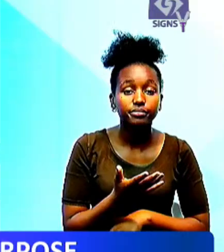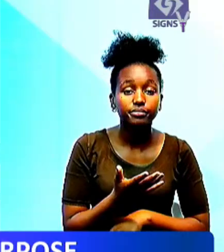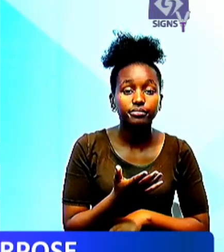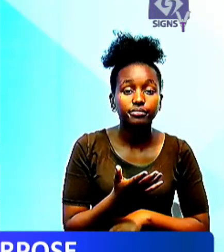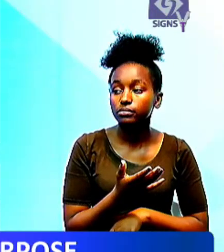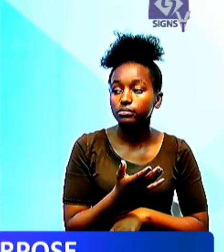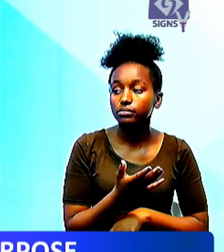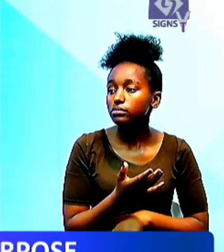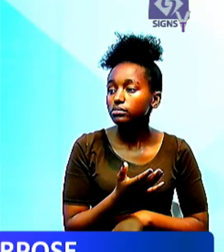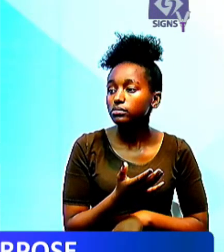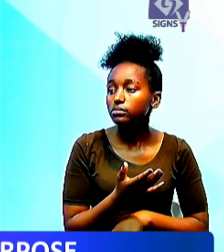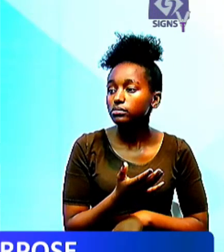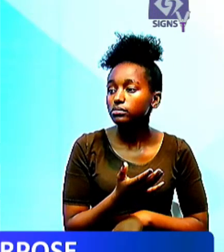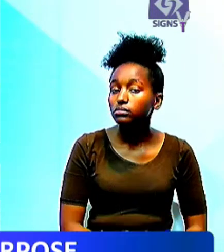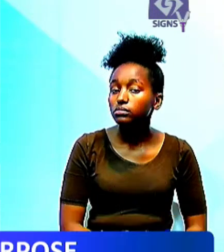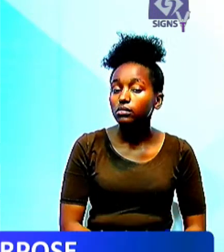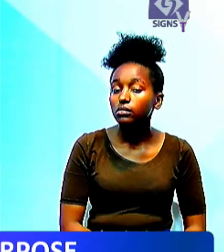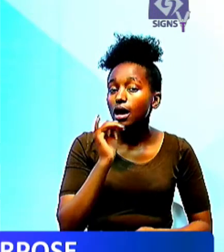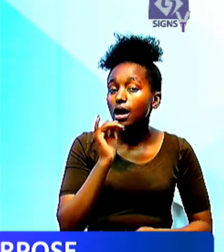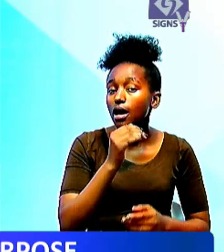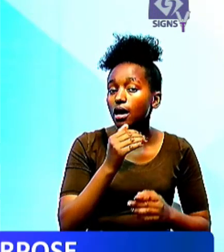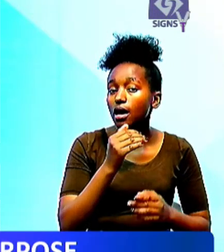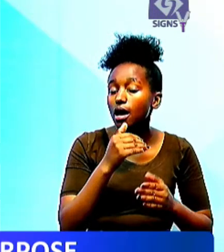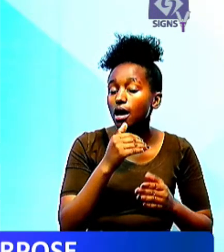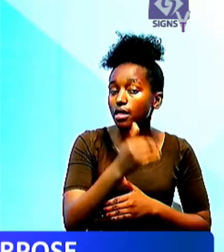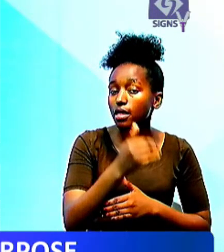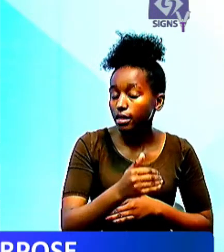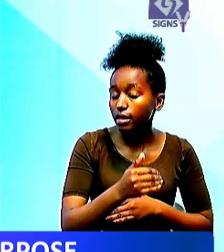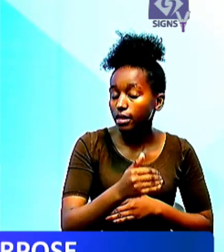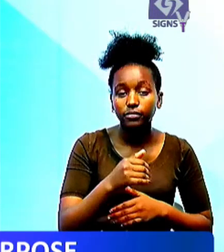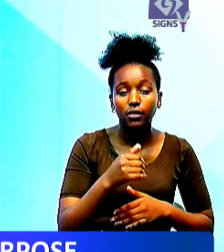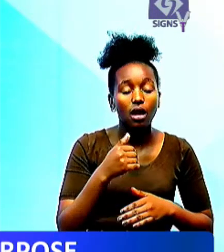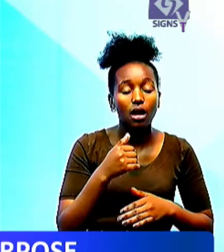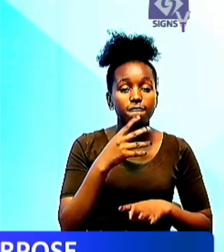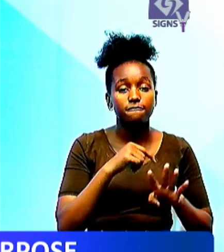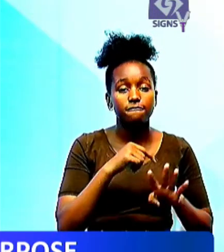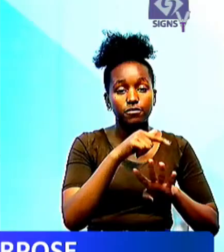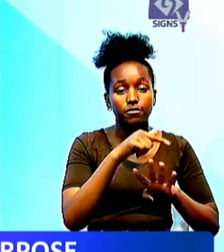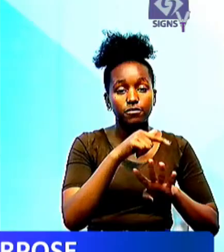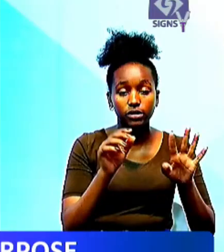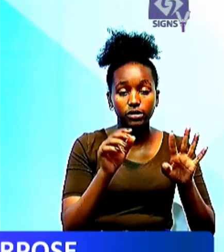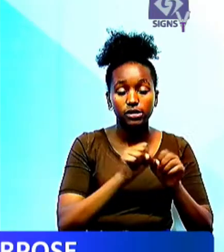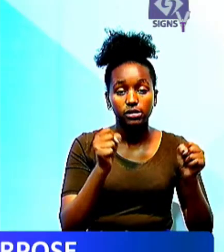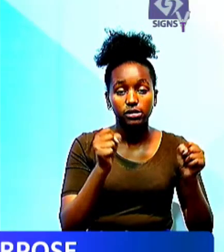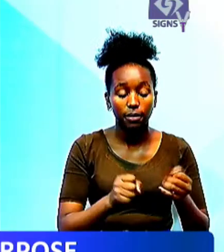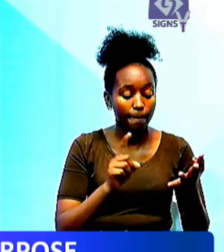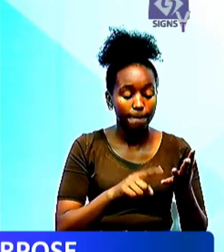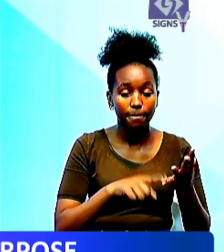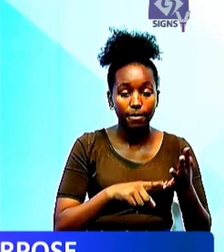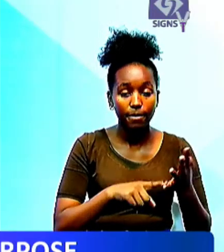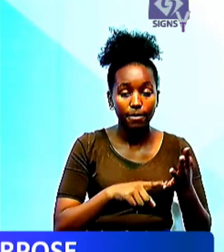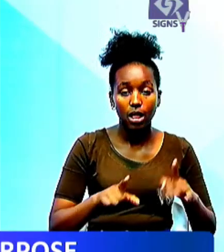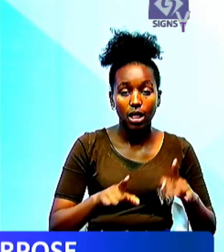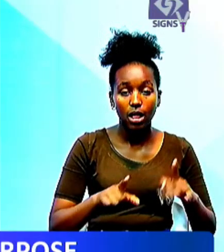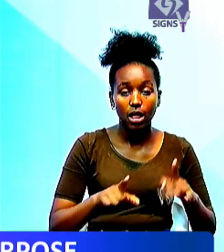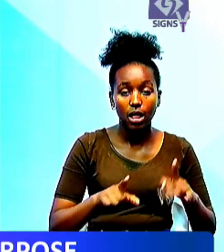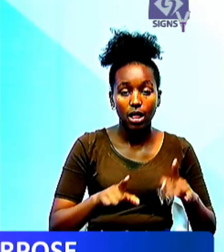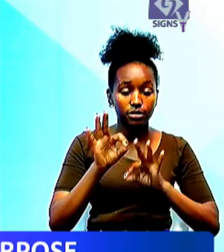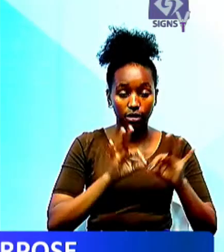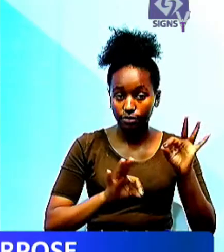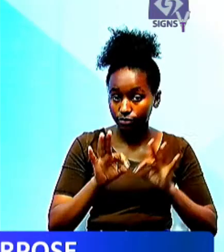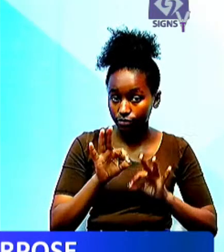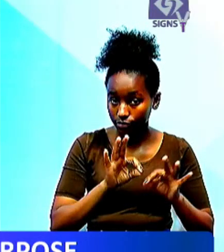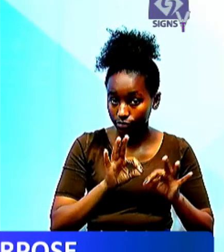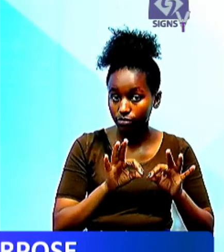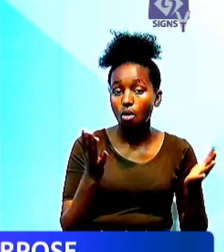them achieve that? So from that we came up with 4 portfolios, and one of the portfolios we call it lifestyle portfolio. Lifestyle portfolio